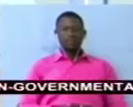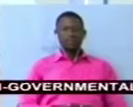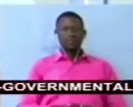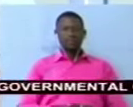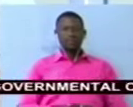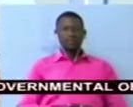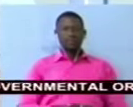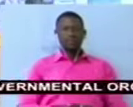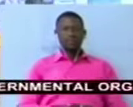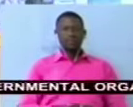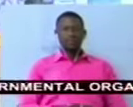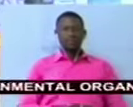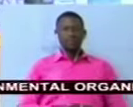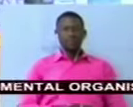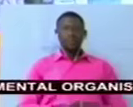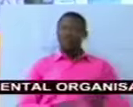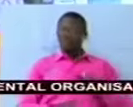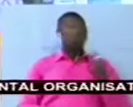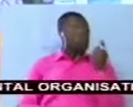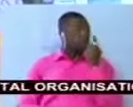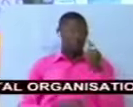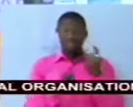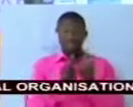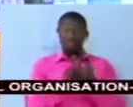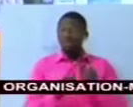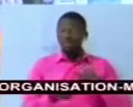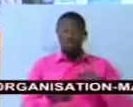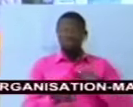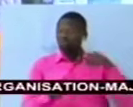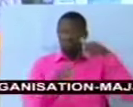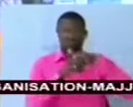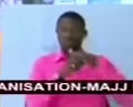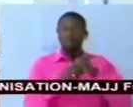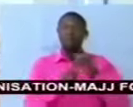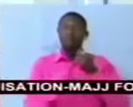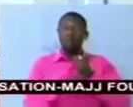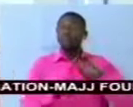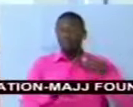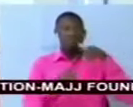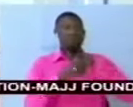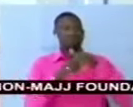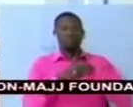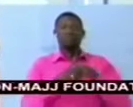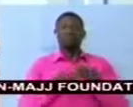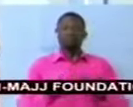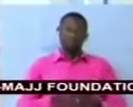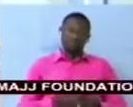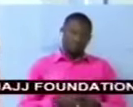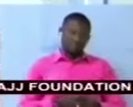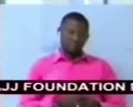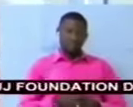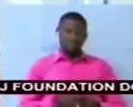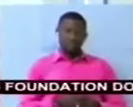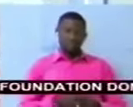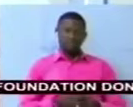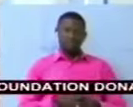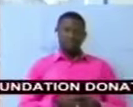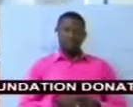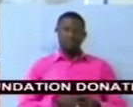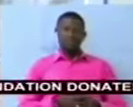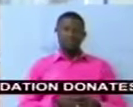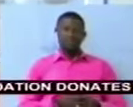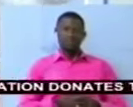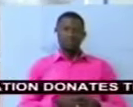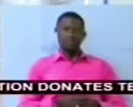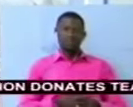rek ma ci dugalon. That was the only thing, that was my only involvement. And you thought by report, why did you actually go to